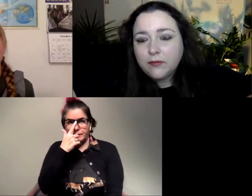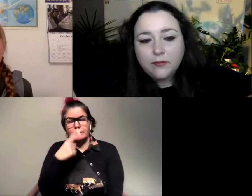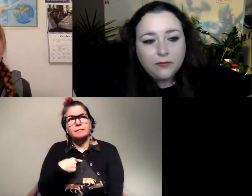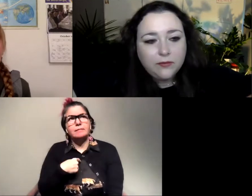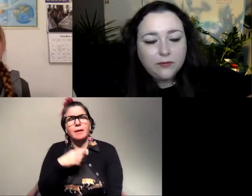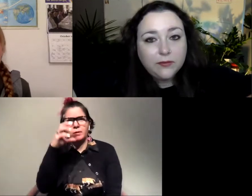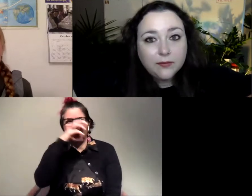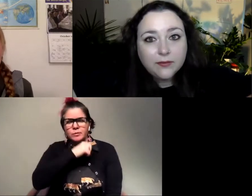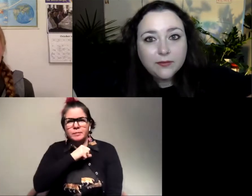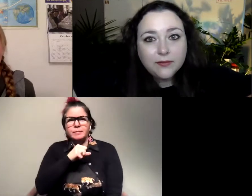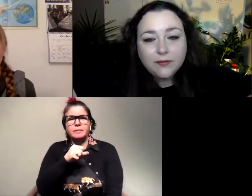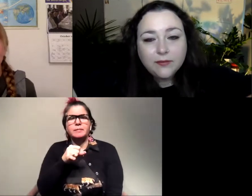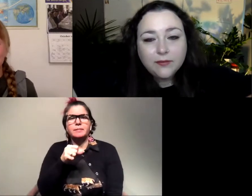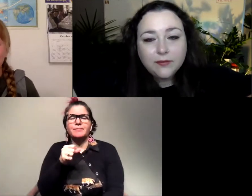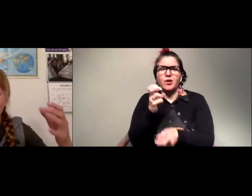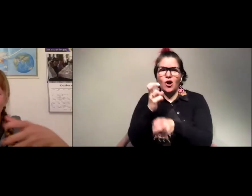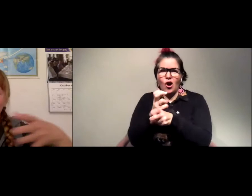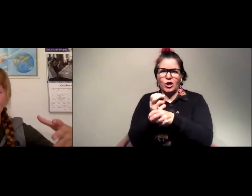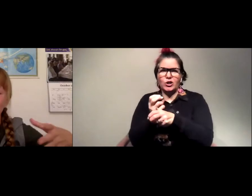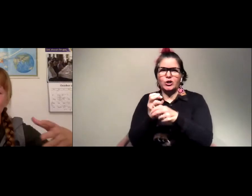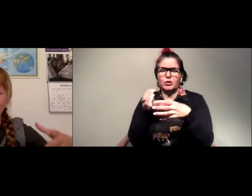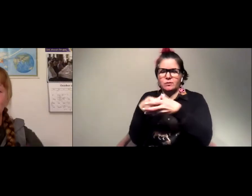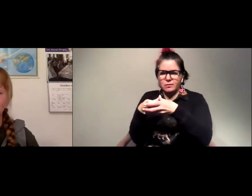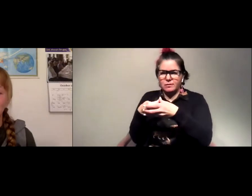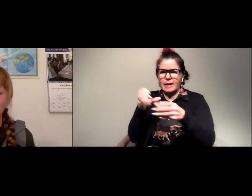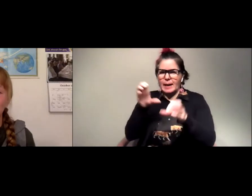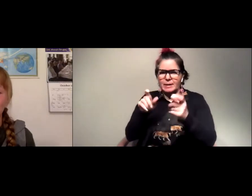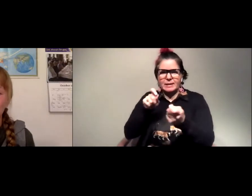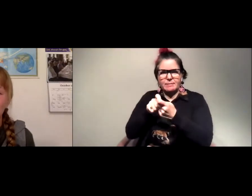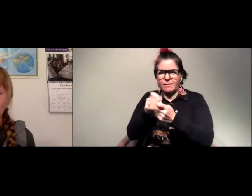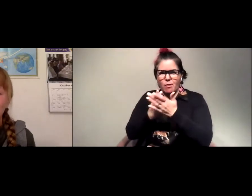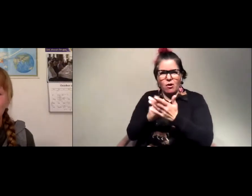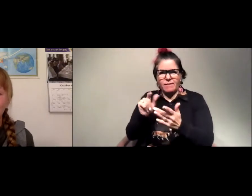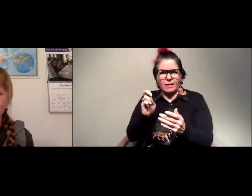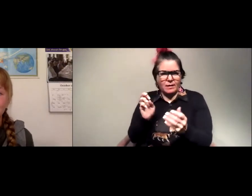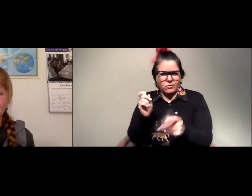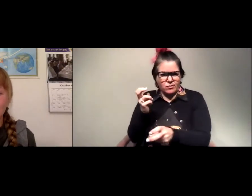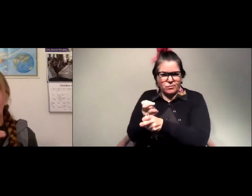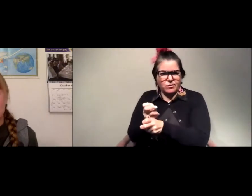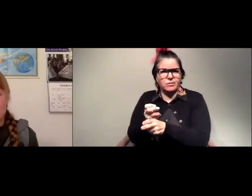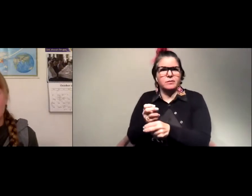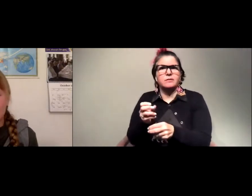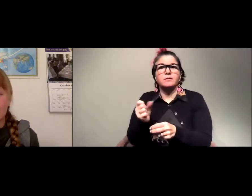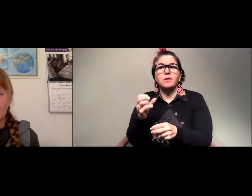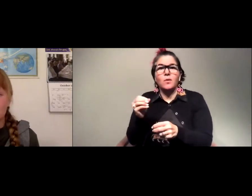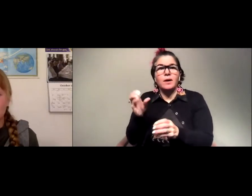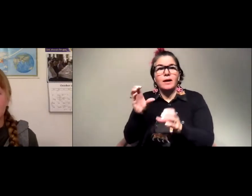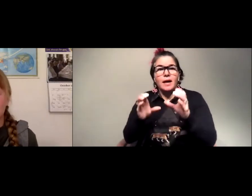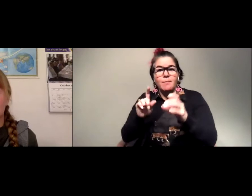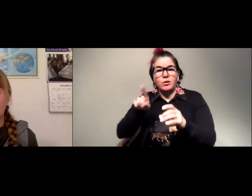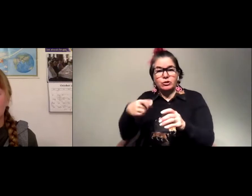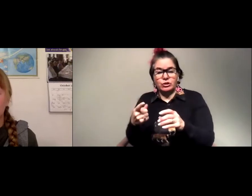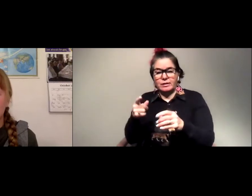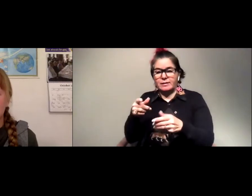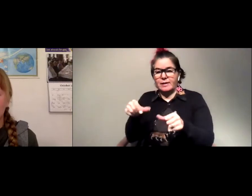it's pretty hard to isolate chemicals to a certain part of the lake. So if you put chemicals just in the area near the swimming dock,